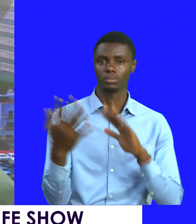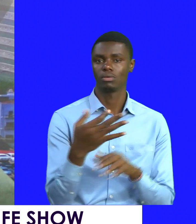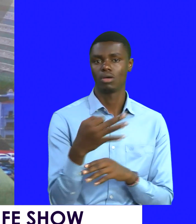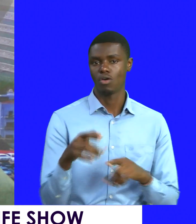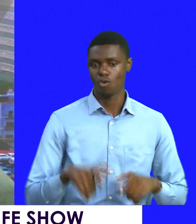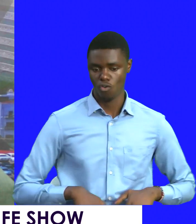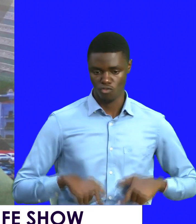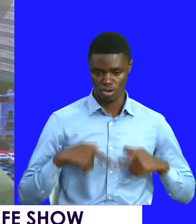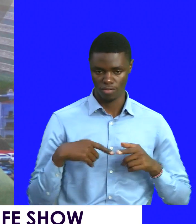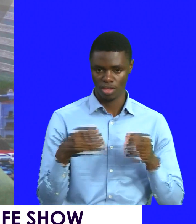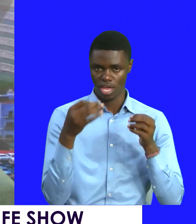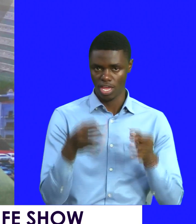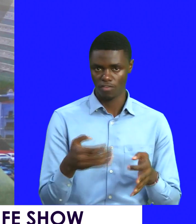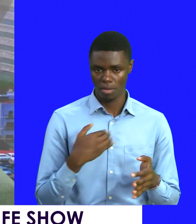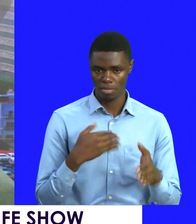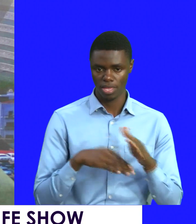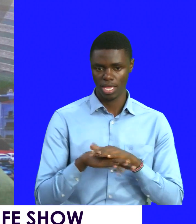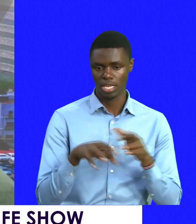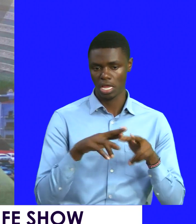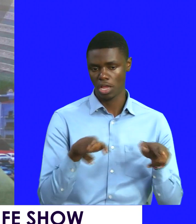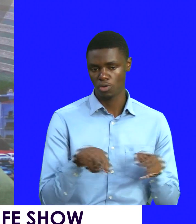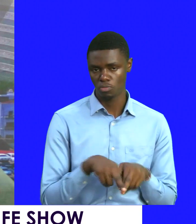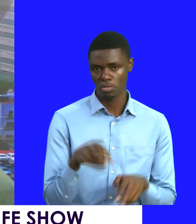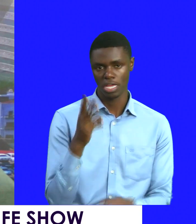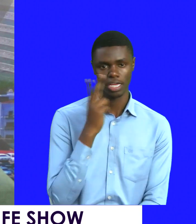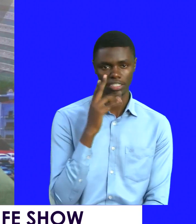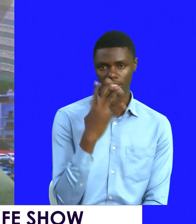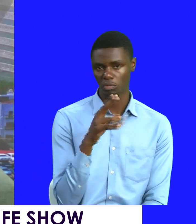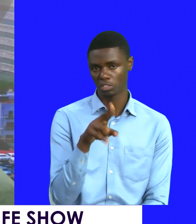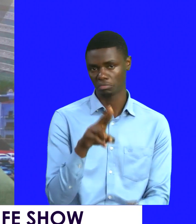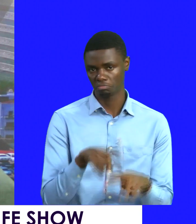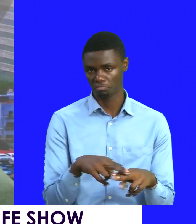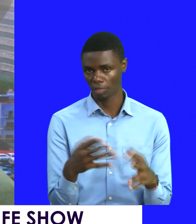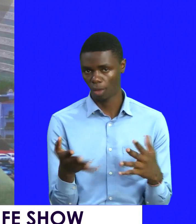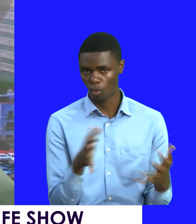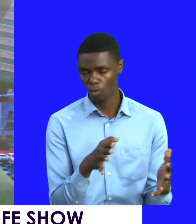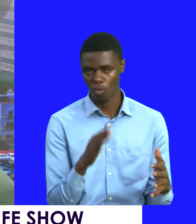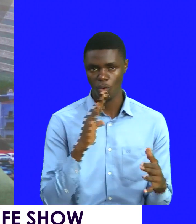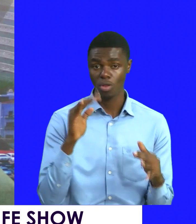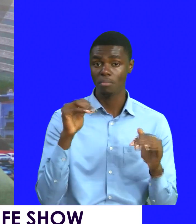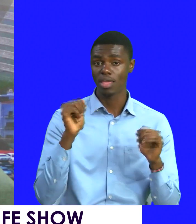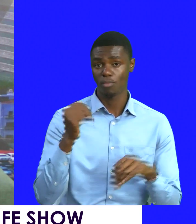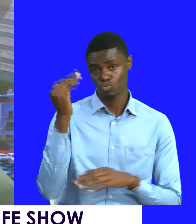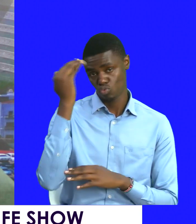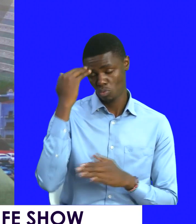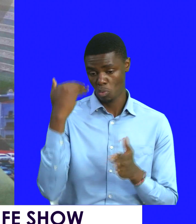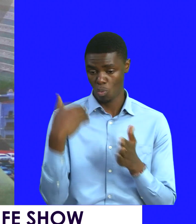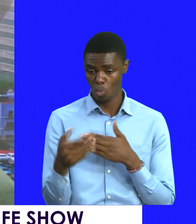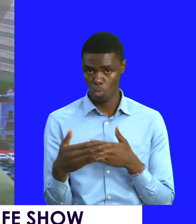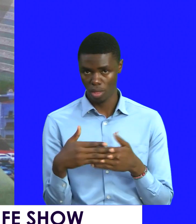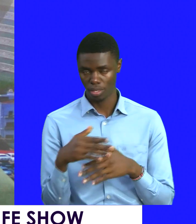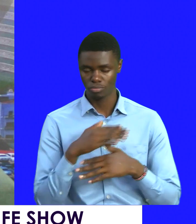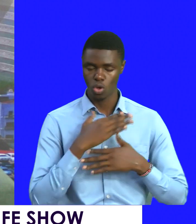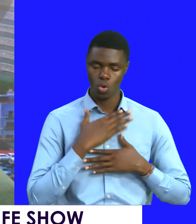If I enter a room and I see the manner in which you're seated, I will be able to know whether you're relaxed